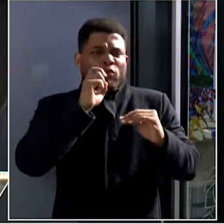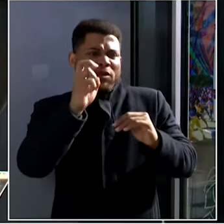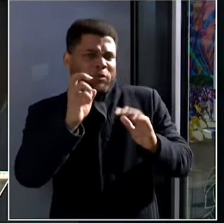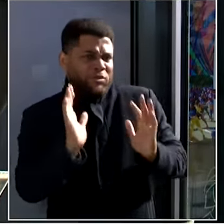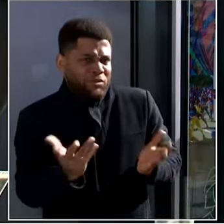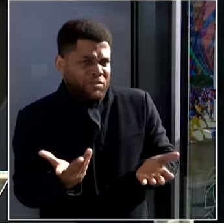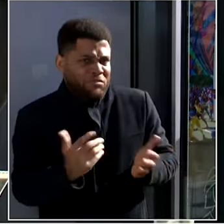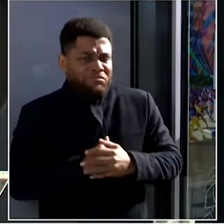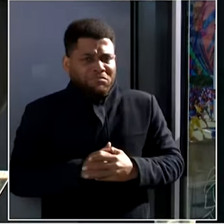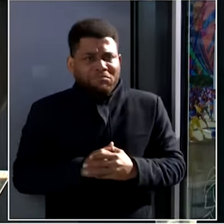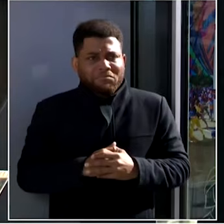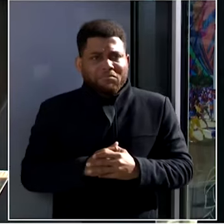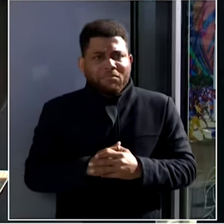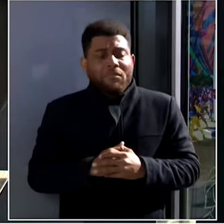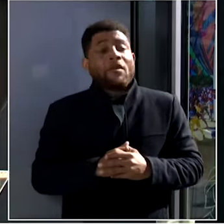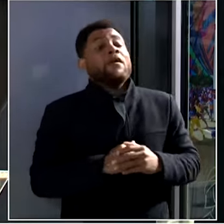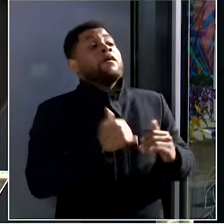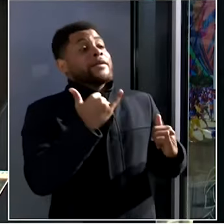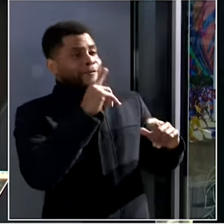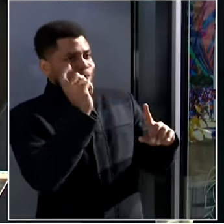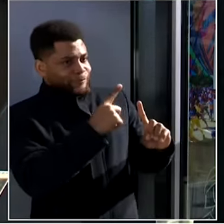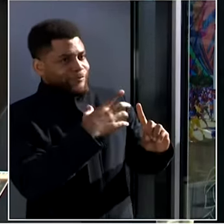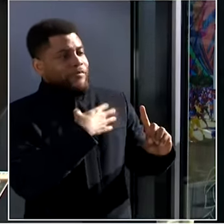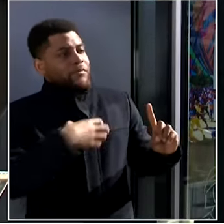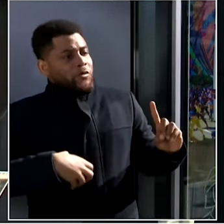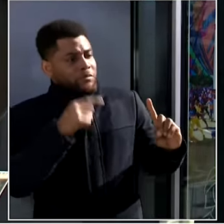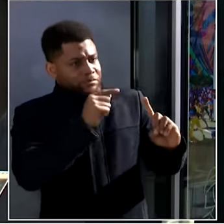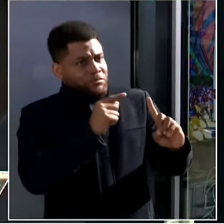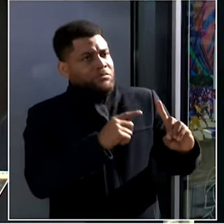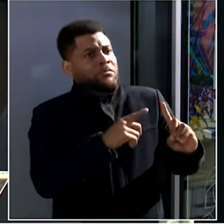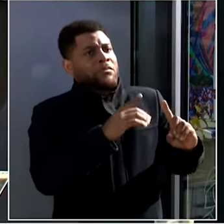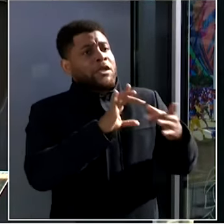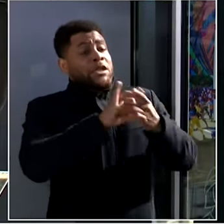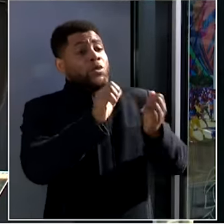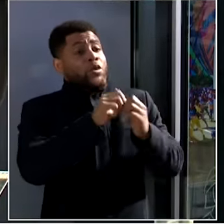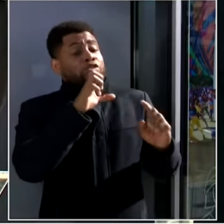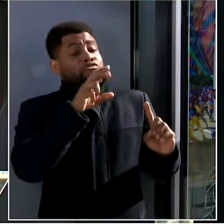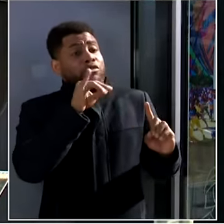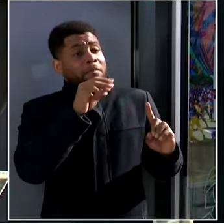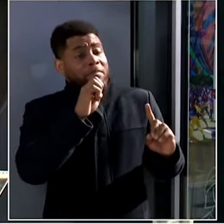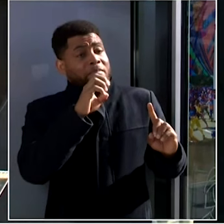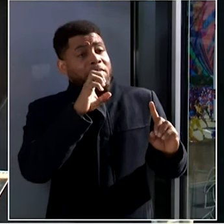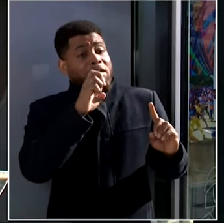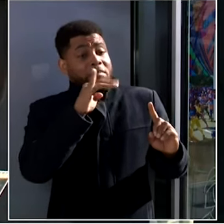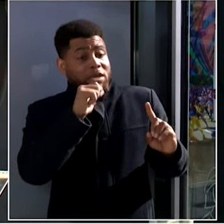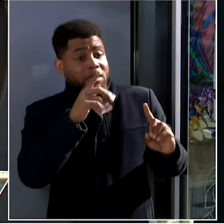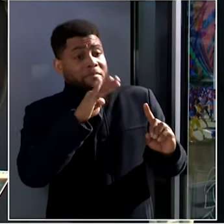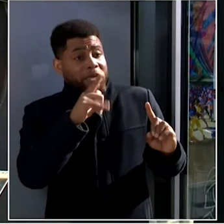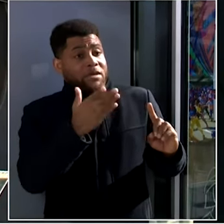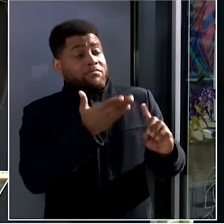Mayor, Caroline Patricus, thank you so much. Regarding this crime bill that the council is expected to vote on tomorrow, do you think more